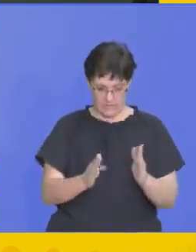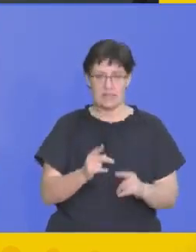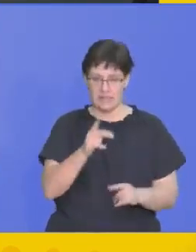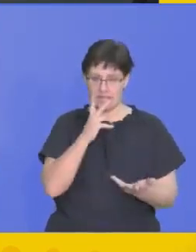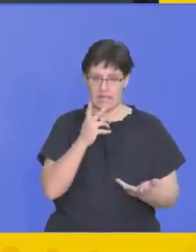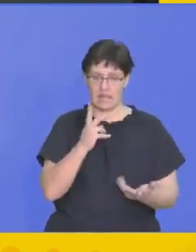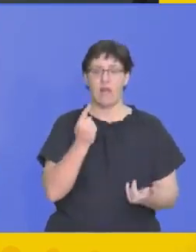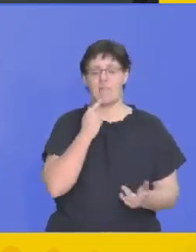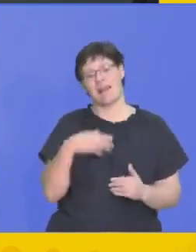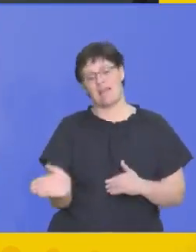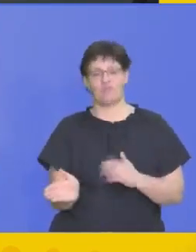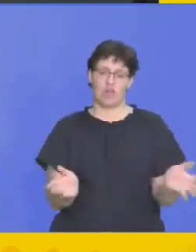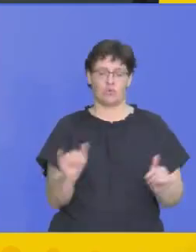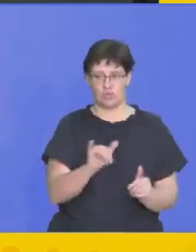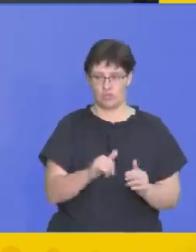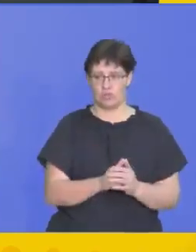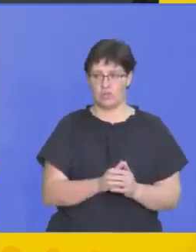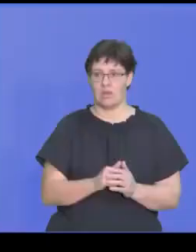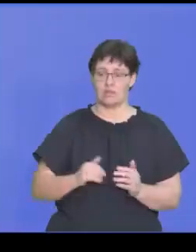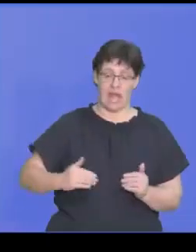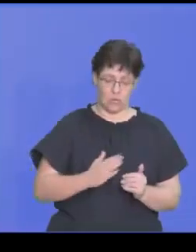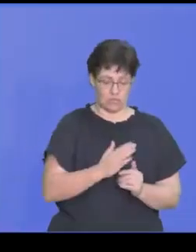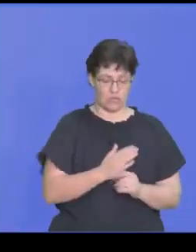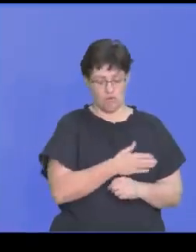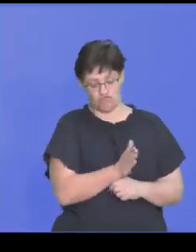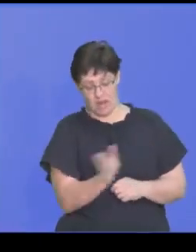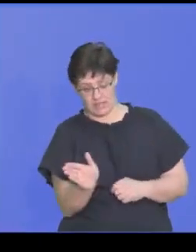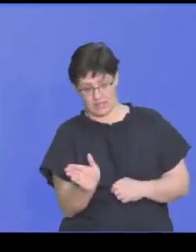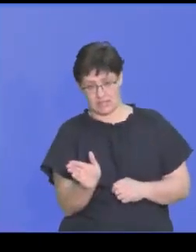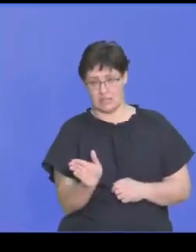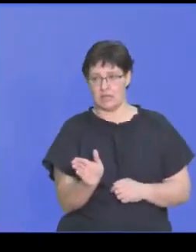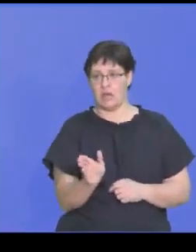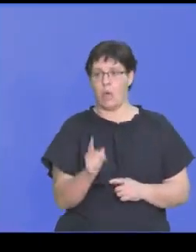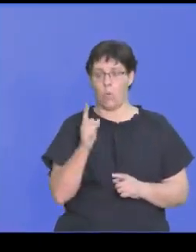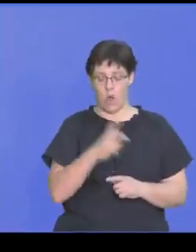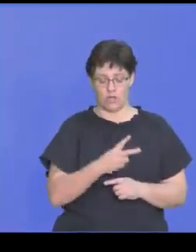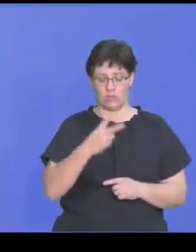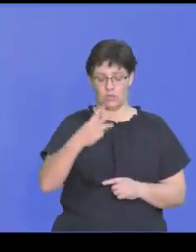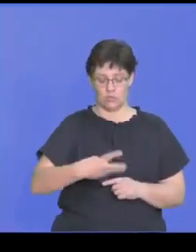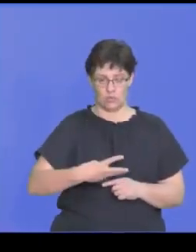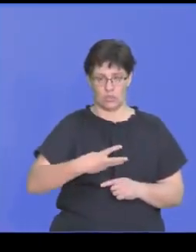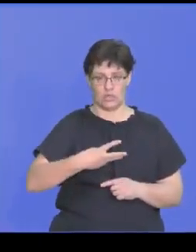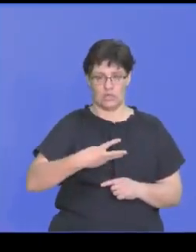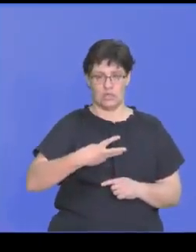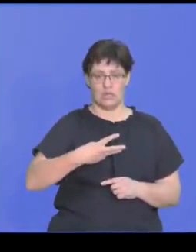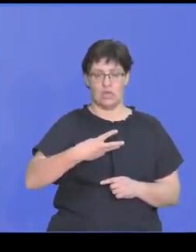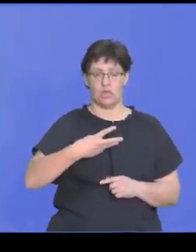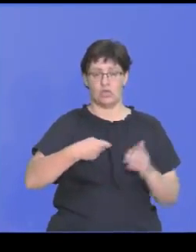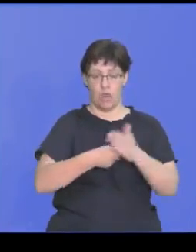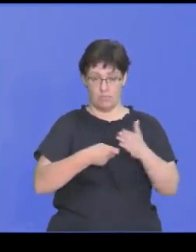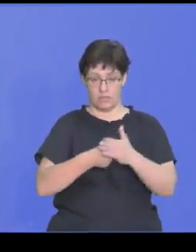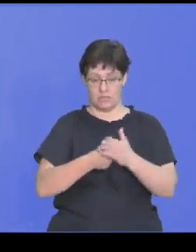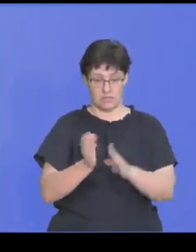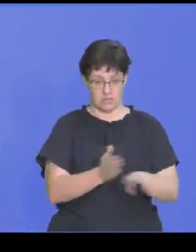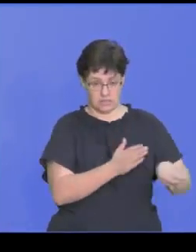it, and then you can see which is left and right. So we're going out of Woolworths and we're turning right. We're missing 1, 2, we're